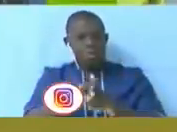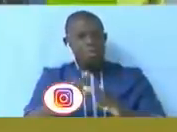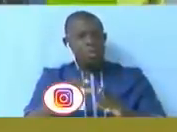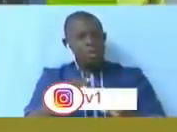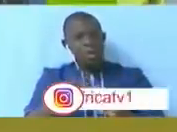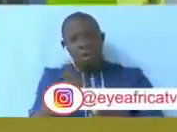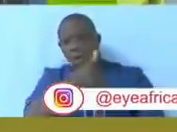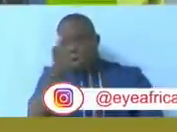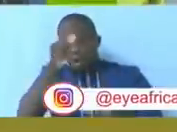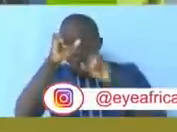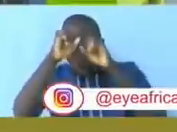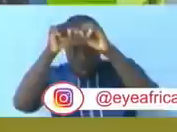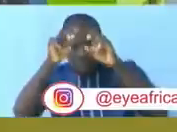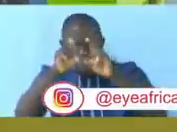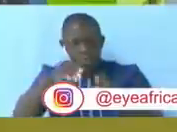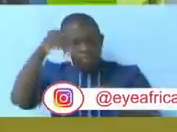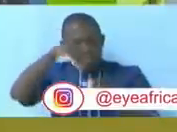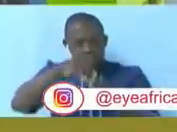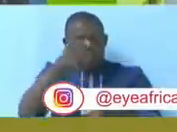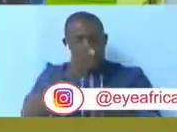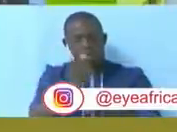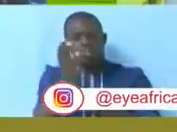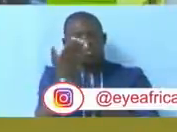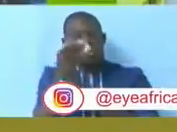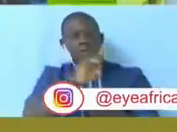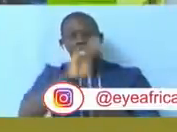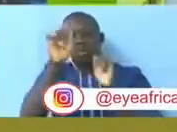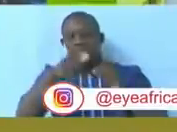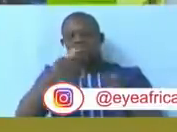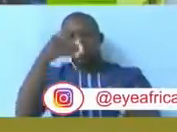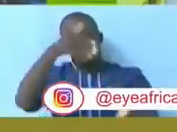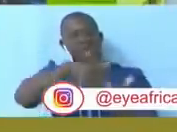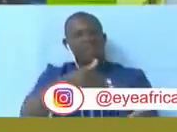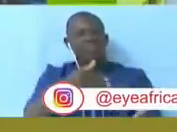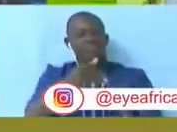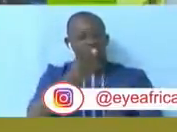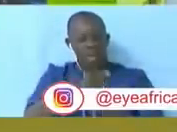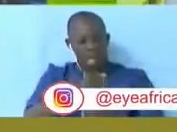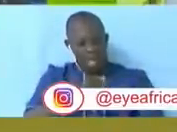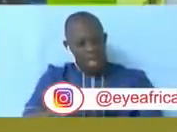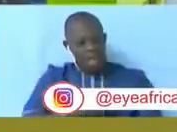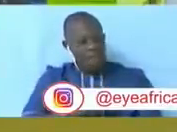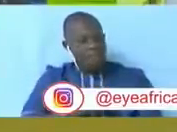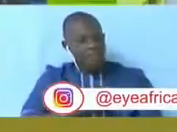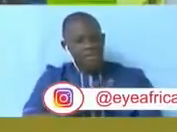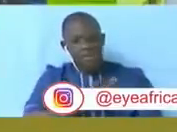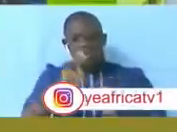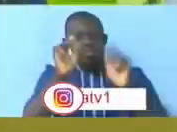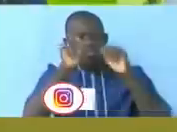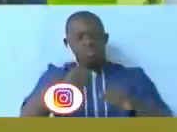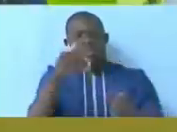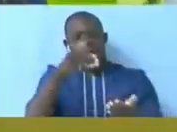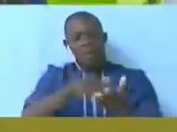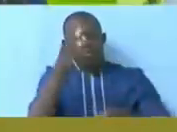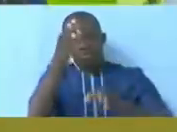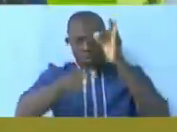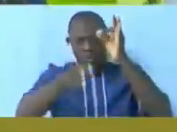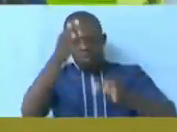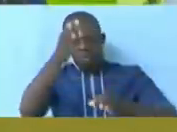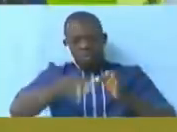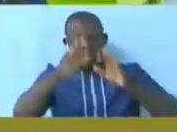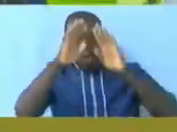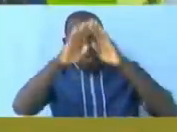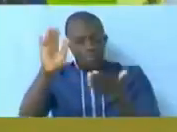Threatened them not to come to court. Prul doctor ole na yena wo ko senandi min fon ga da fon il wo doctor ole nyin kaitol min be